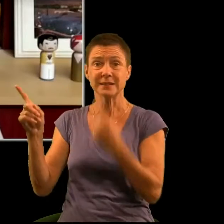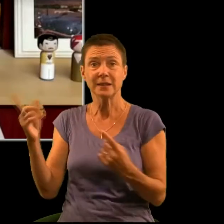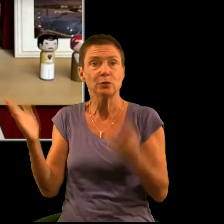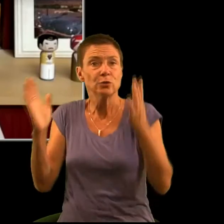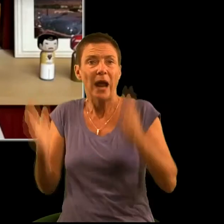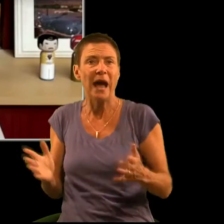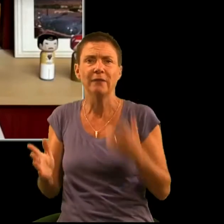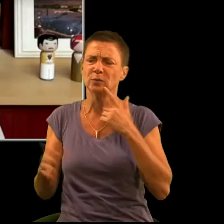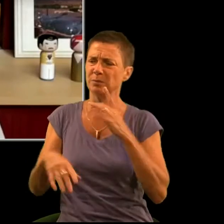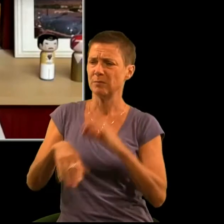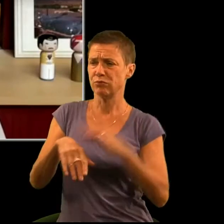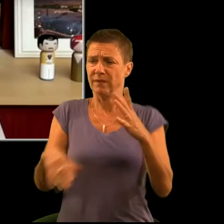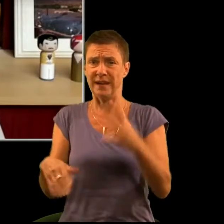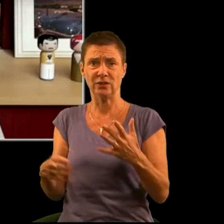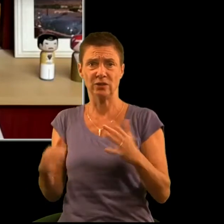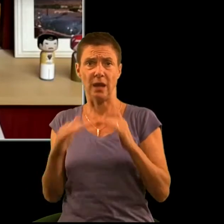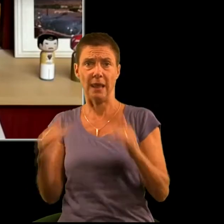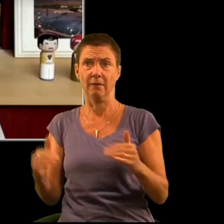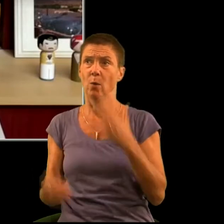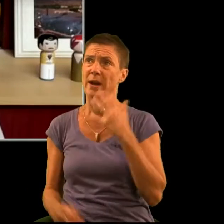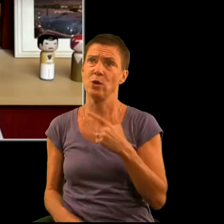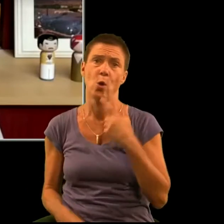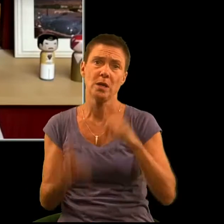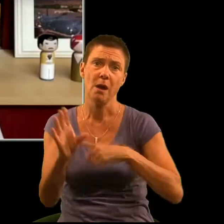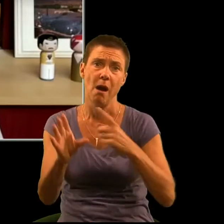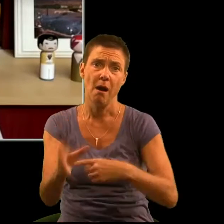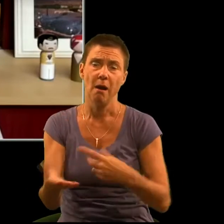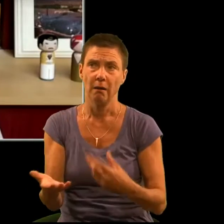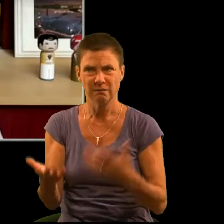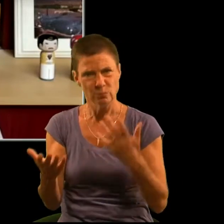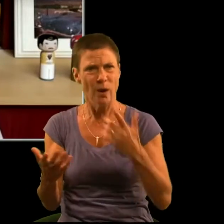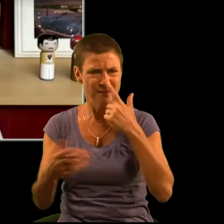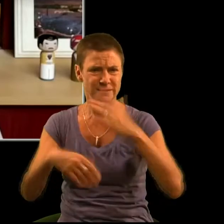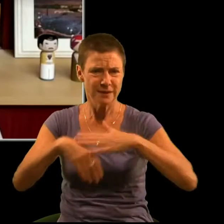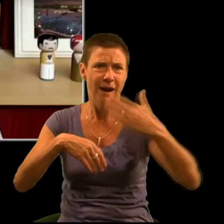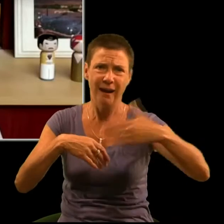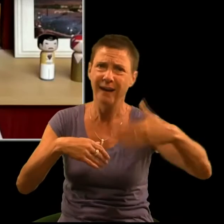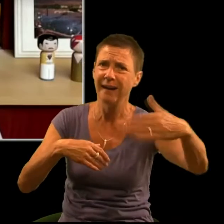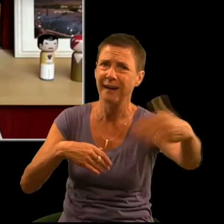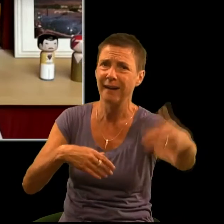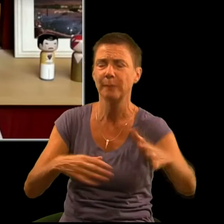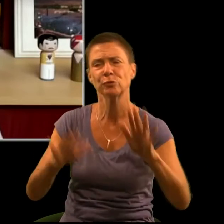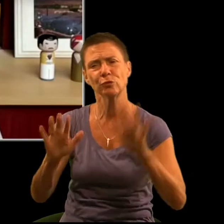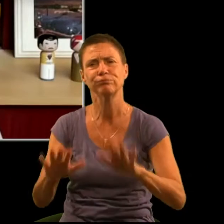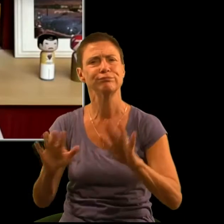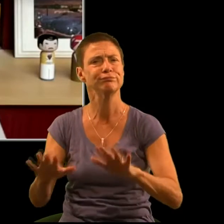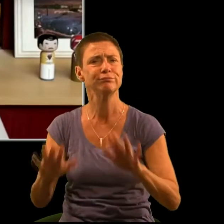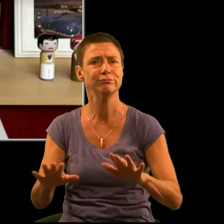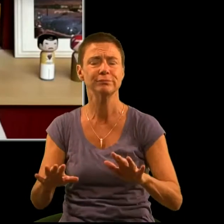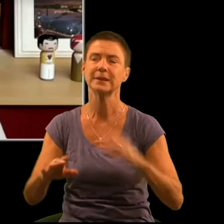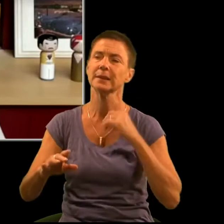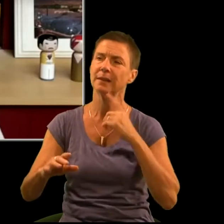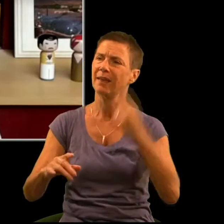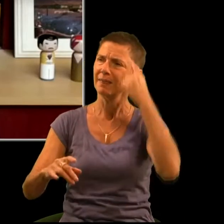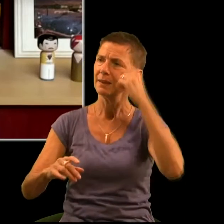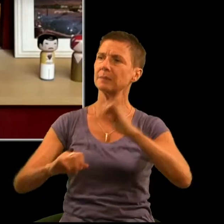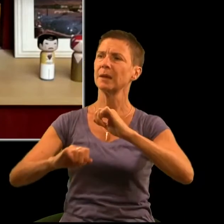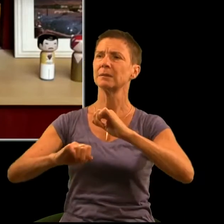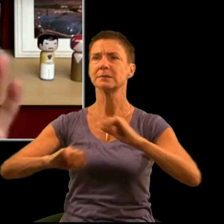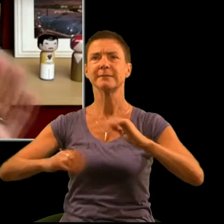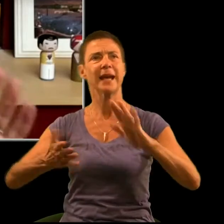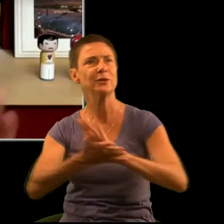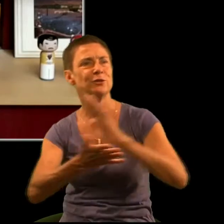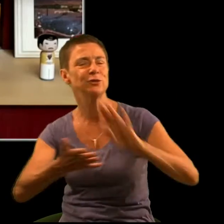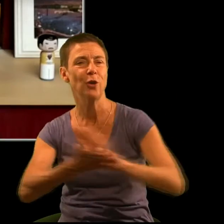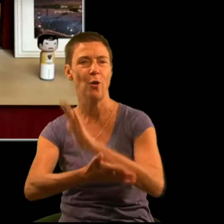be professional level at 9. You've got a long way to go. So take it easy on yourself. It's a space where you're supposed to